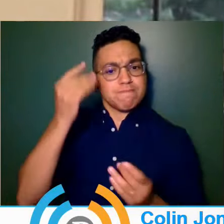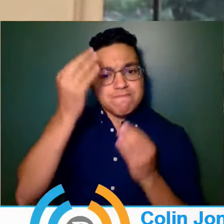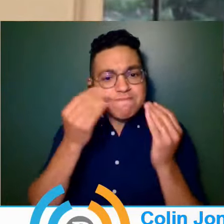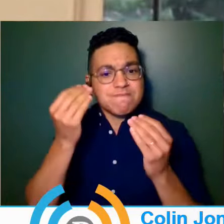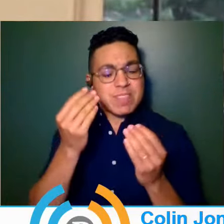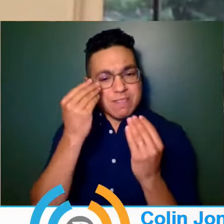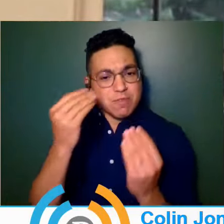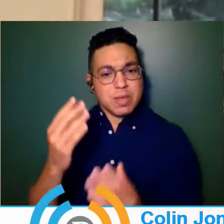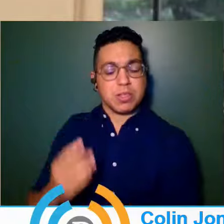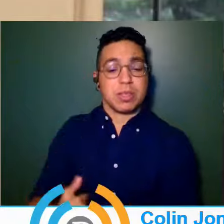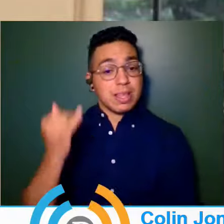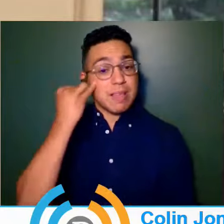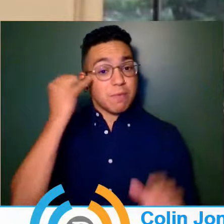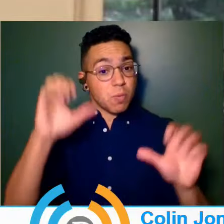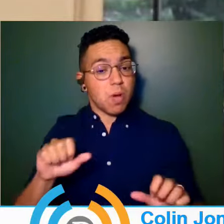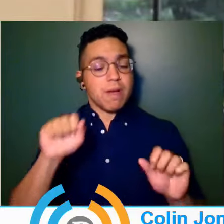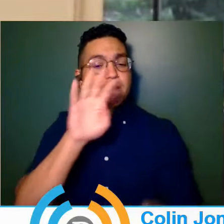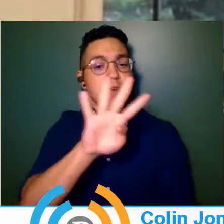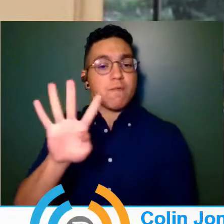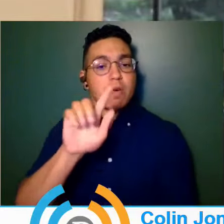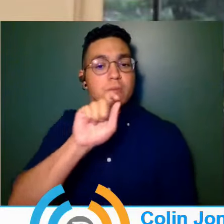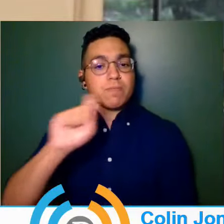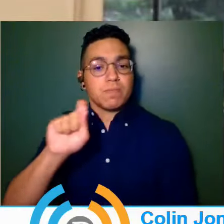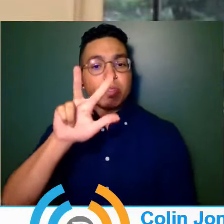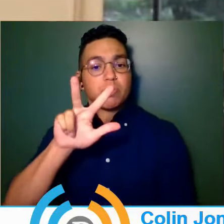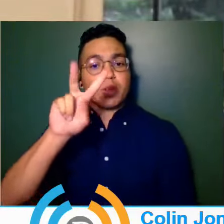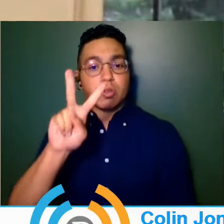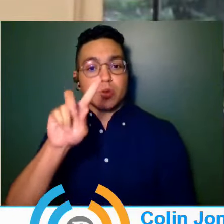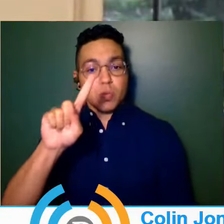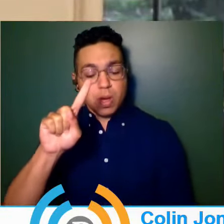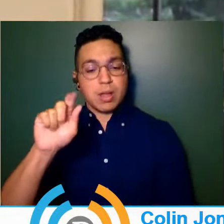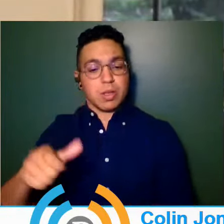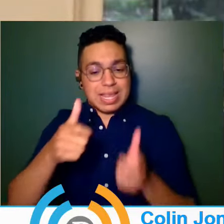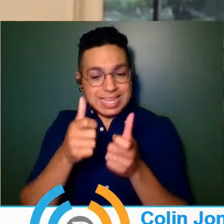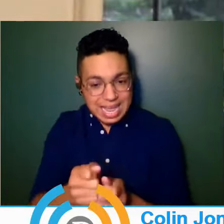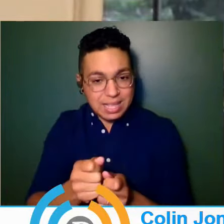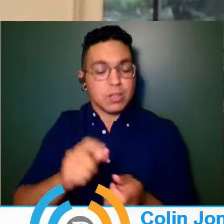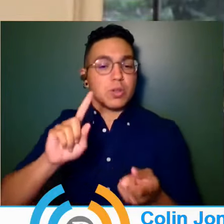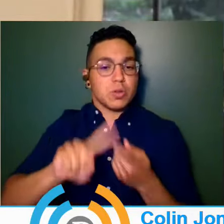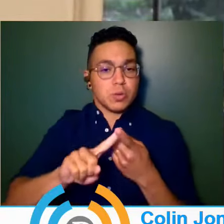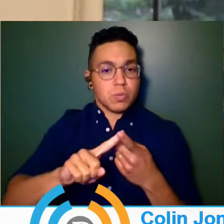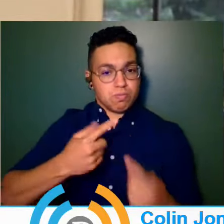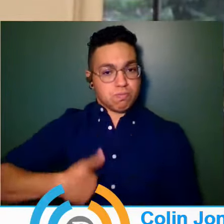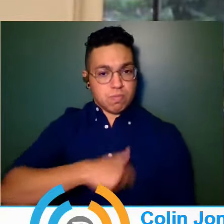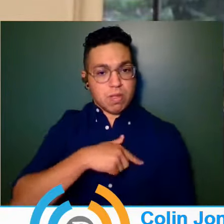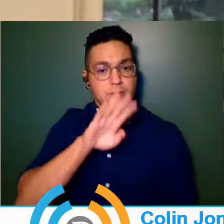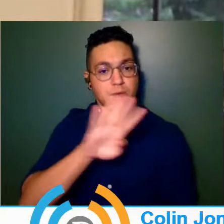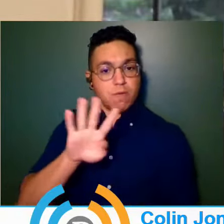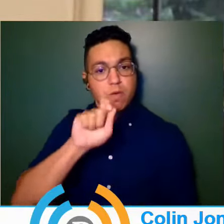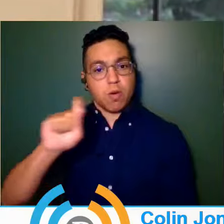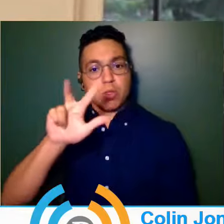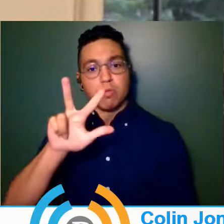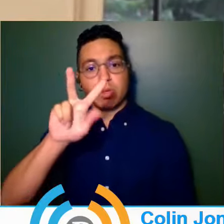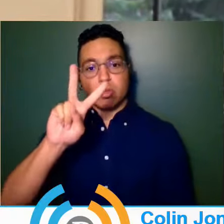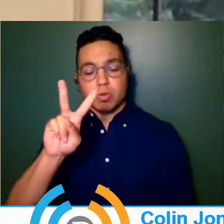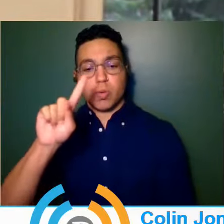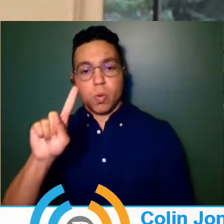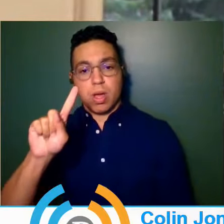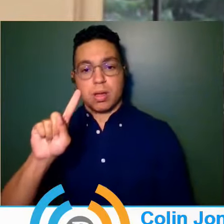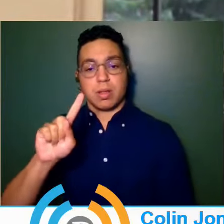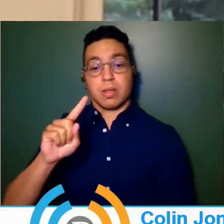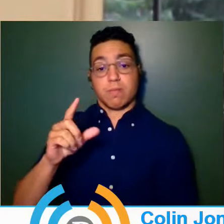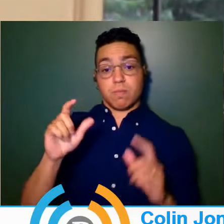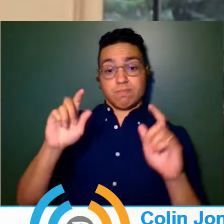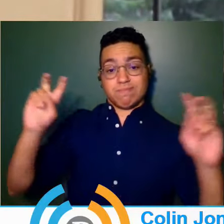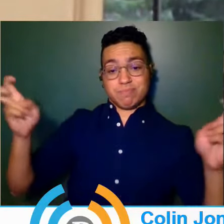Club to 44321. That's Support City Club, all one word, to 44321. Whether you